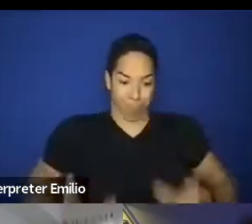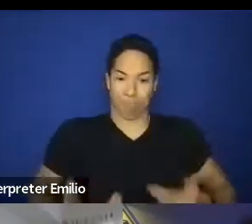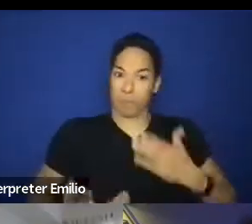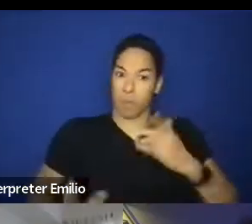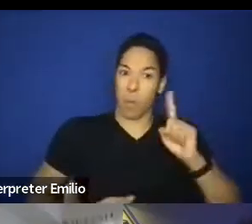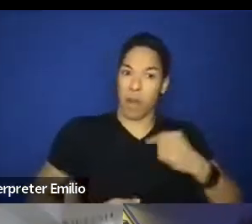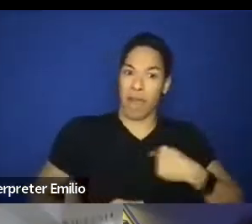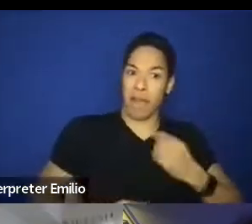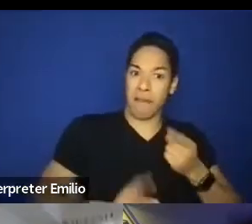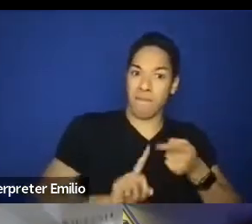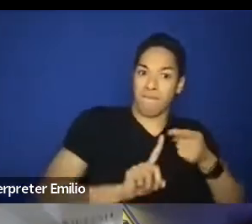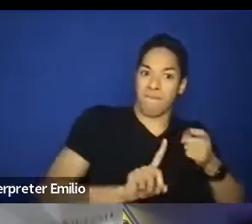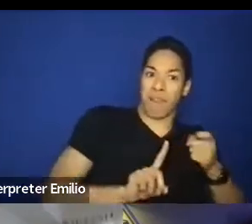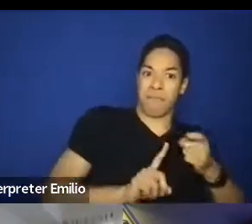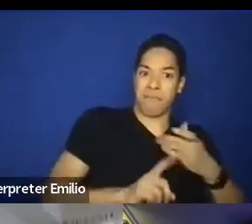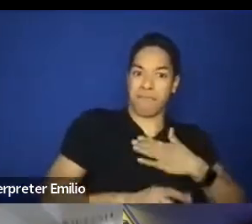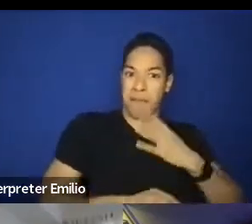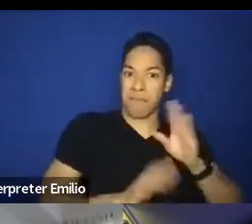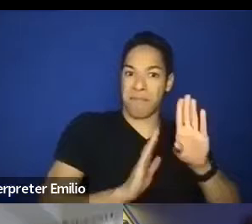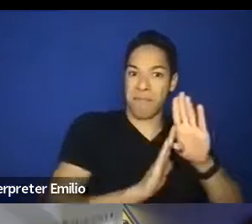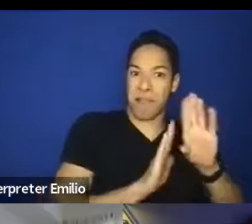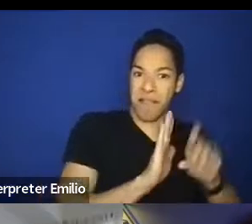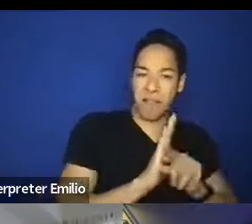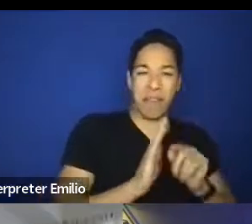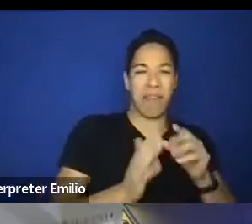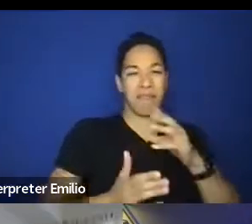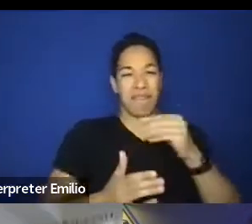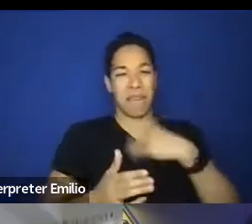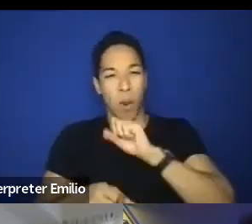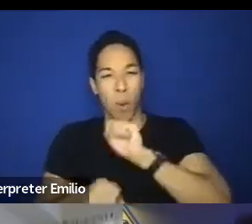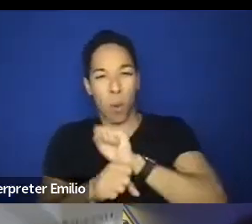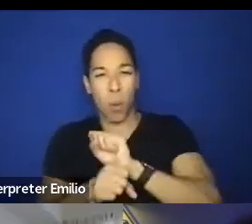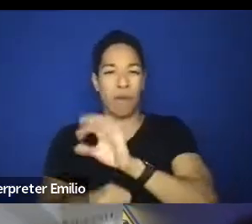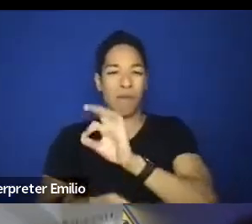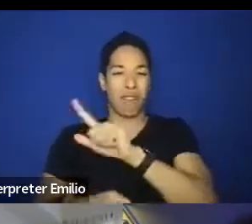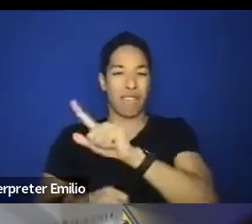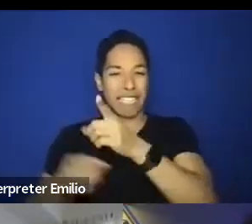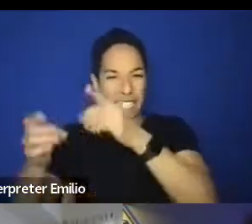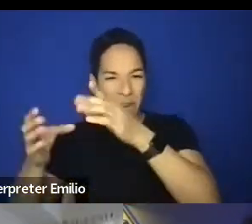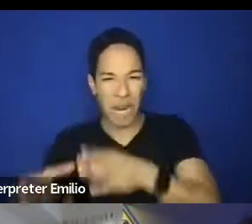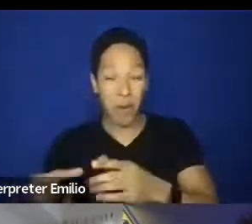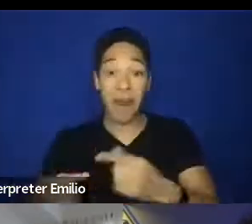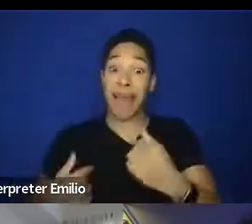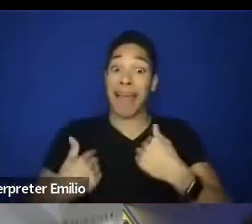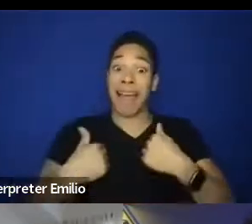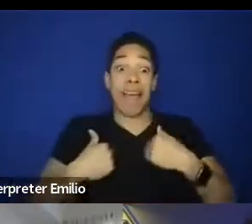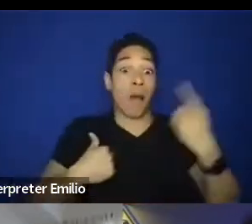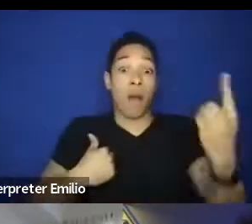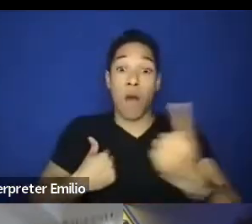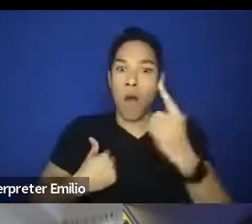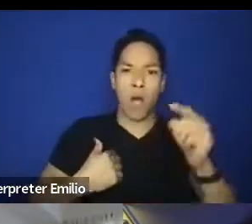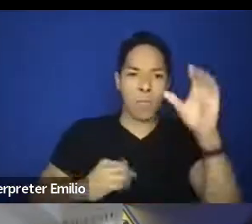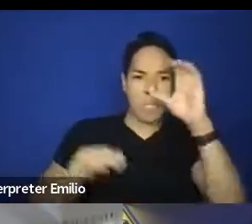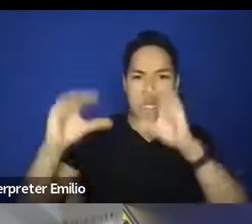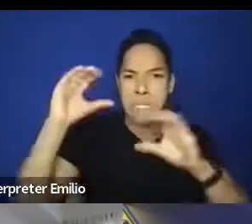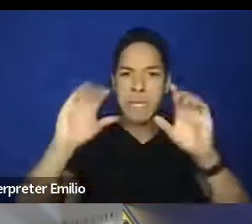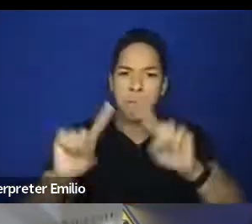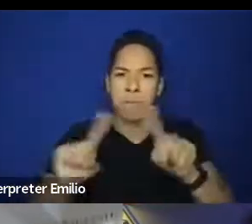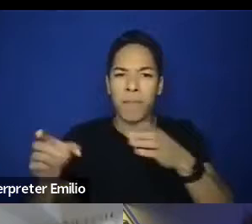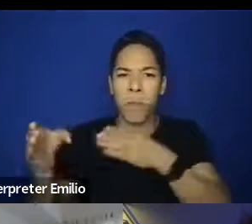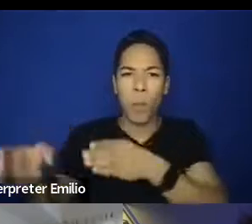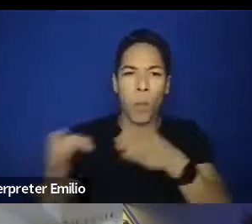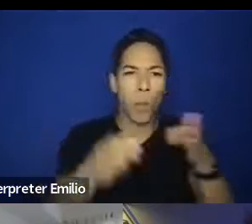just working as a freelance director, I always looked for different ways to bring different people